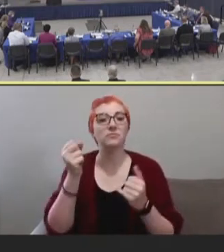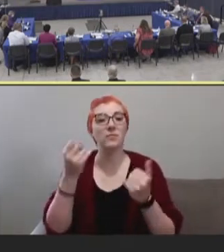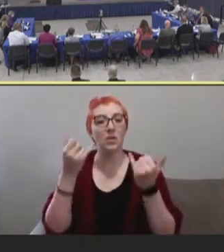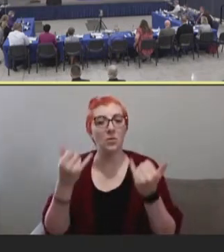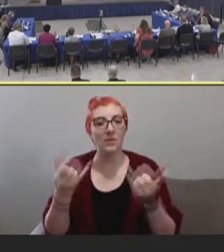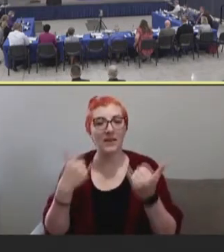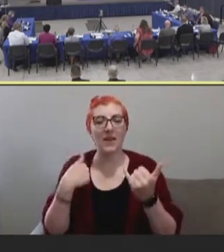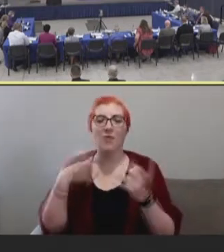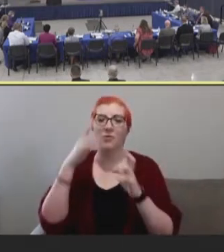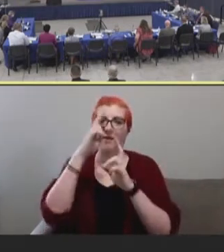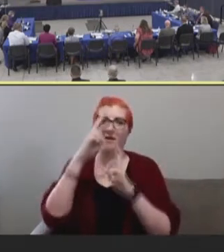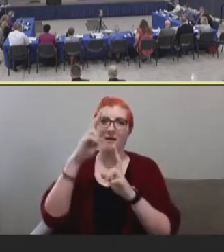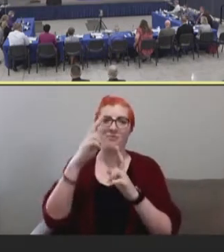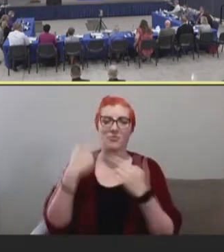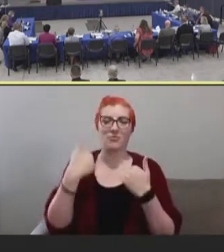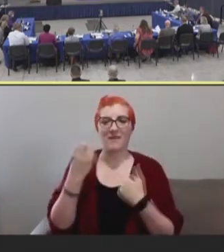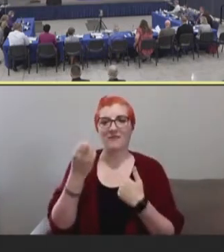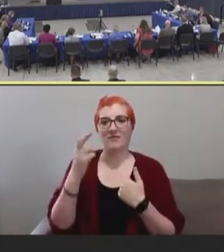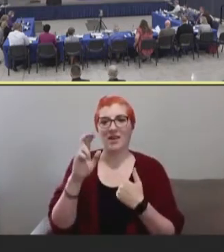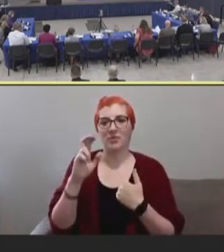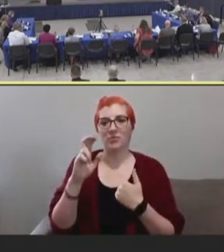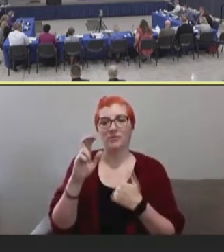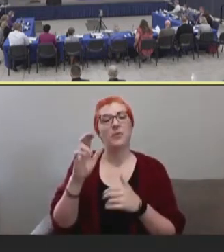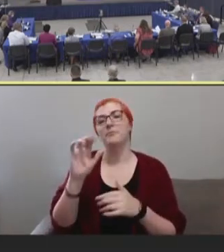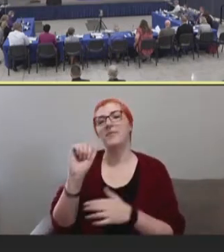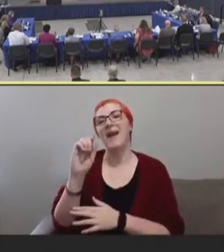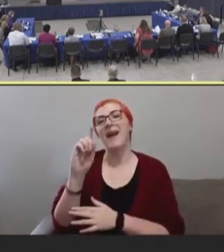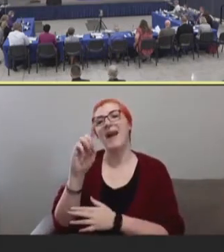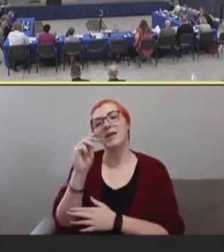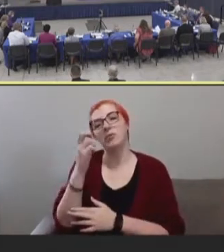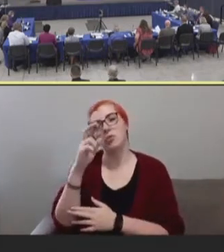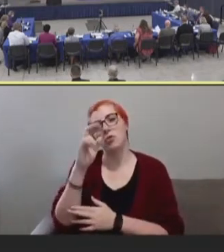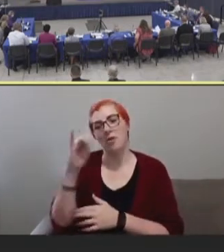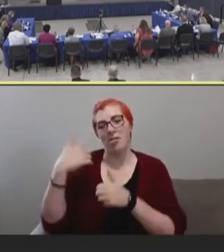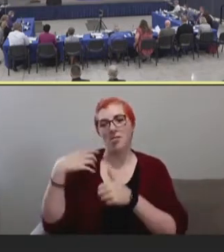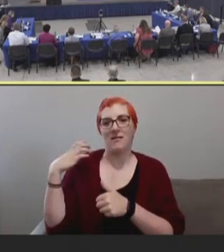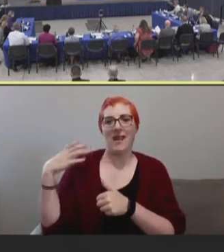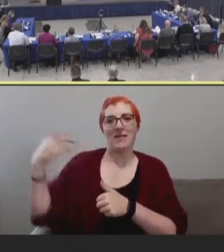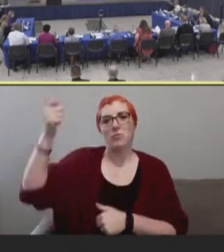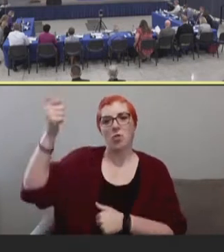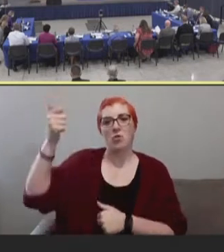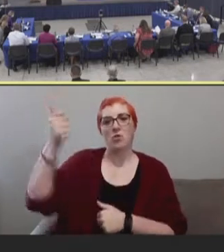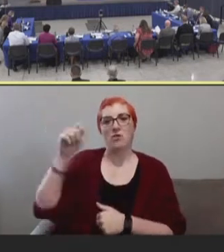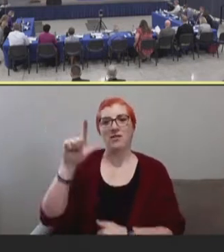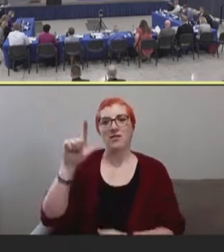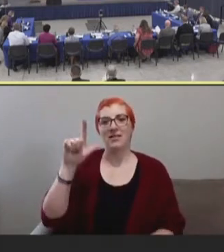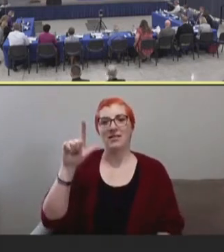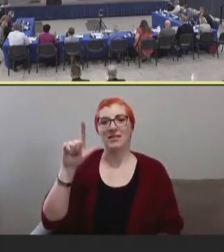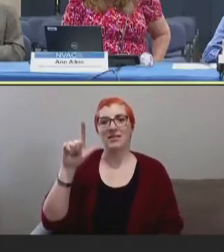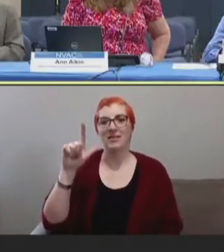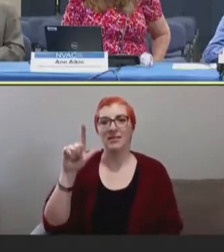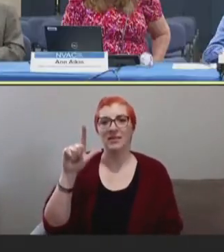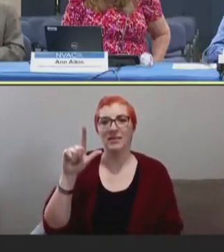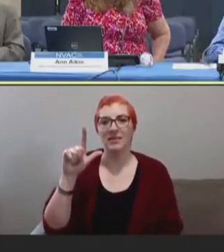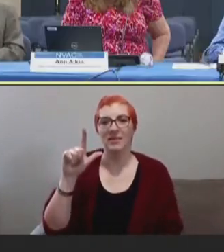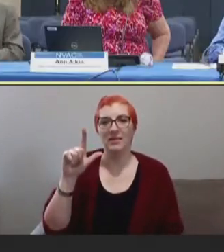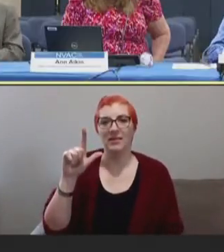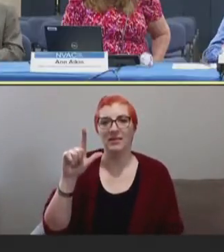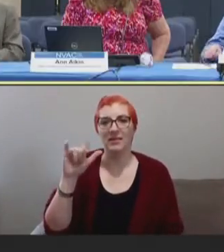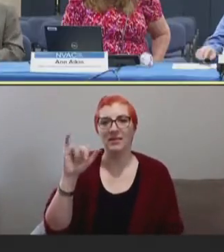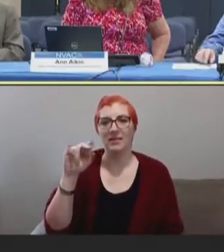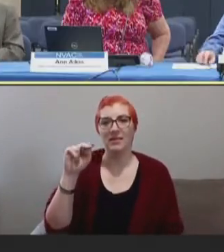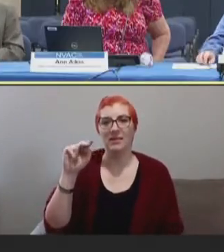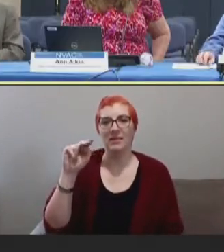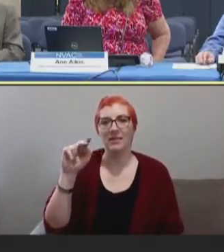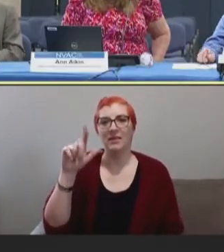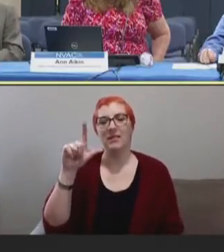honored to have Dr. Admiral Levine provide us with opening remarks today. For those of you that don't know, Admiral